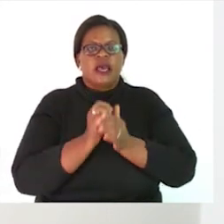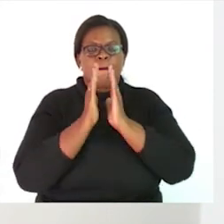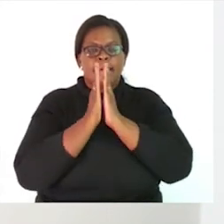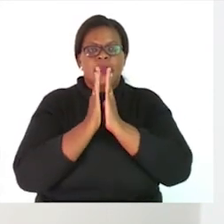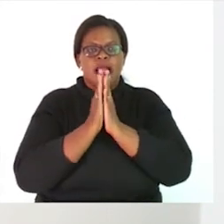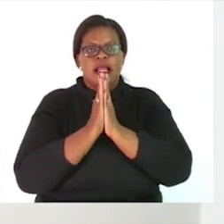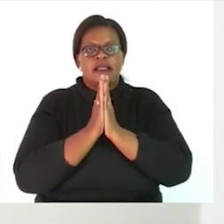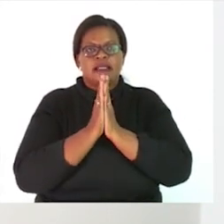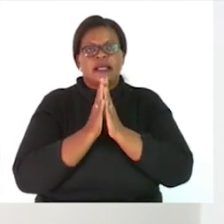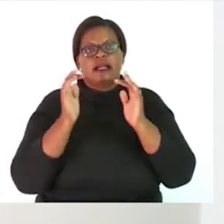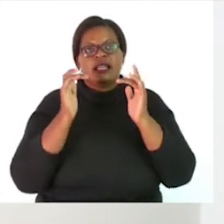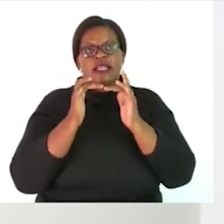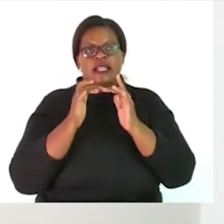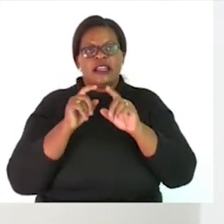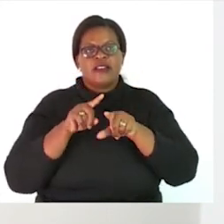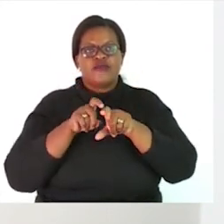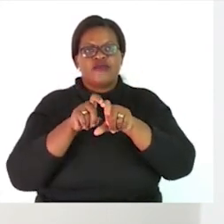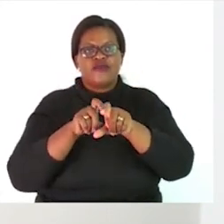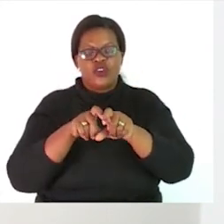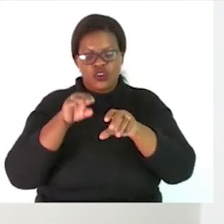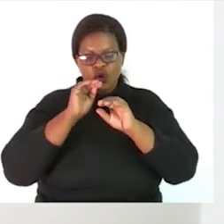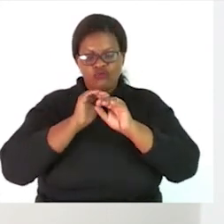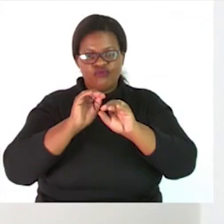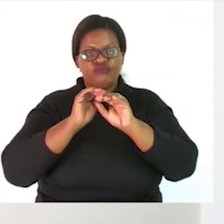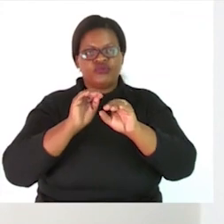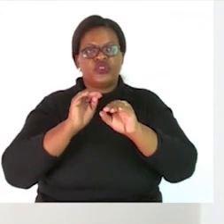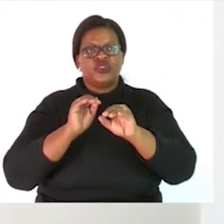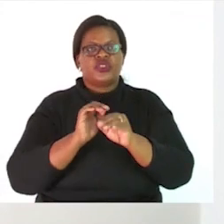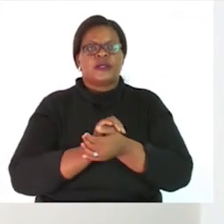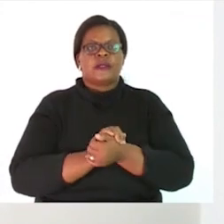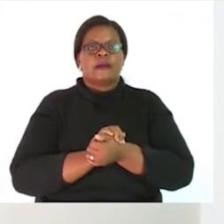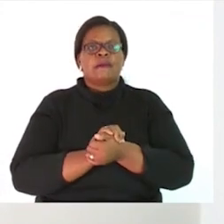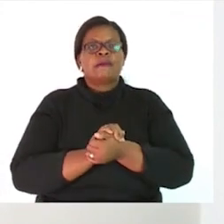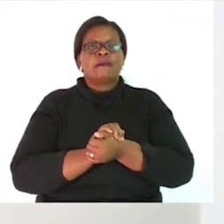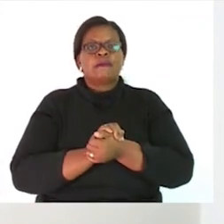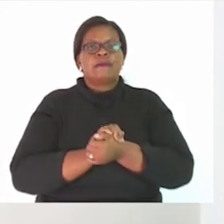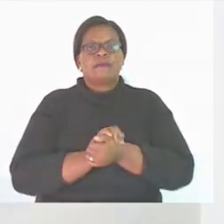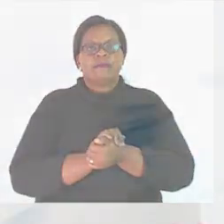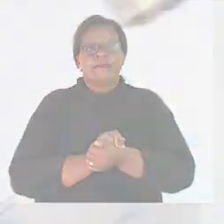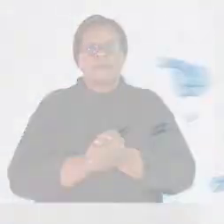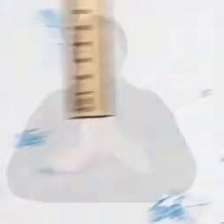our lessons on online, MyZone Online School.